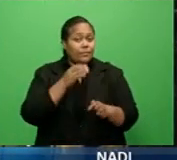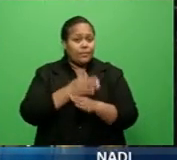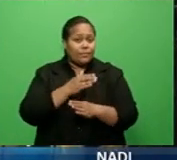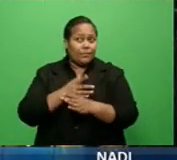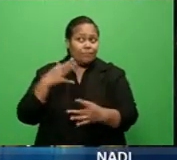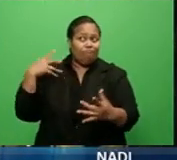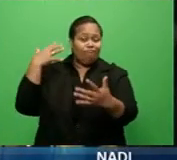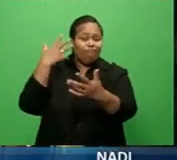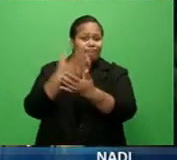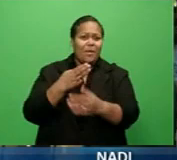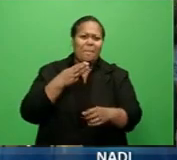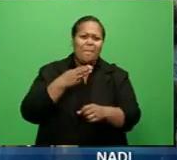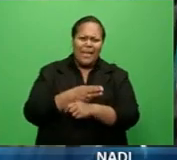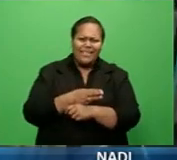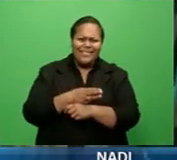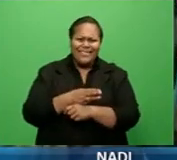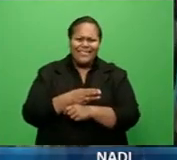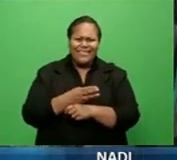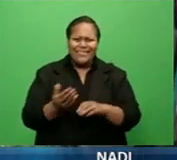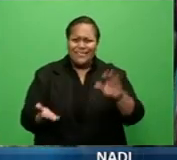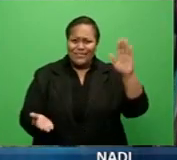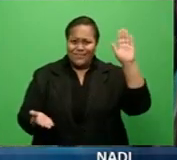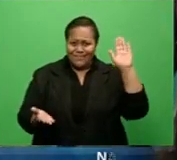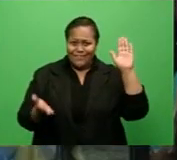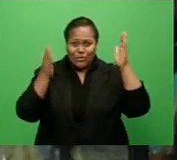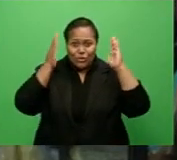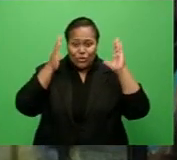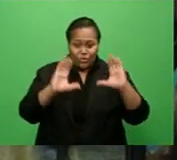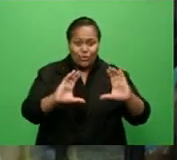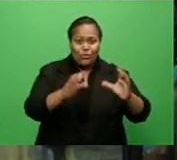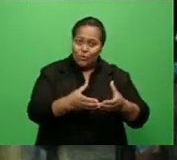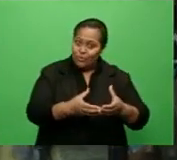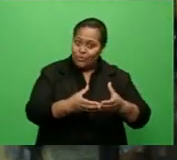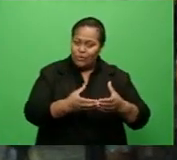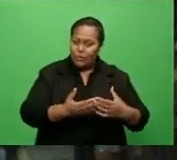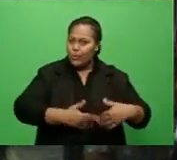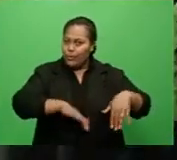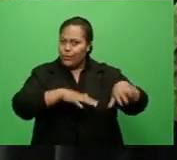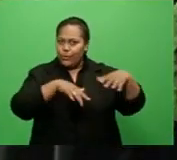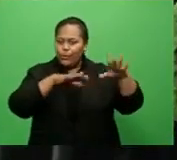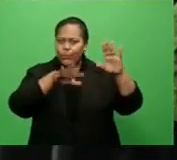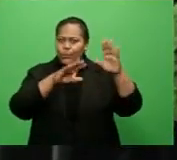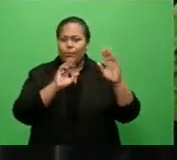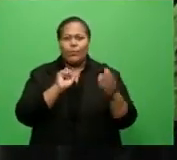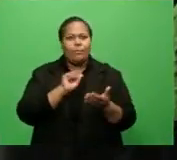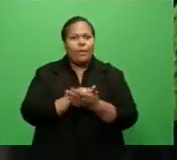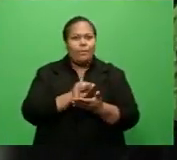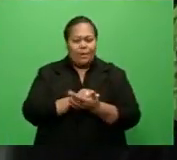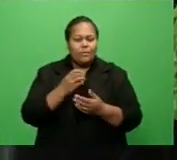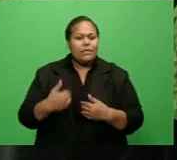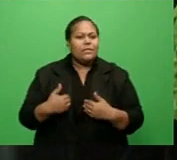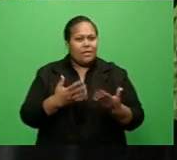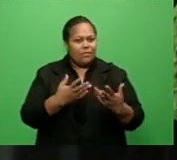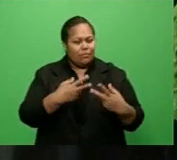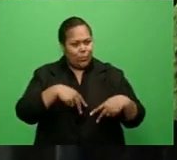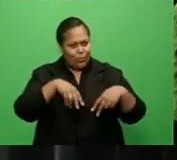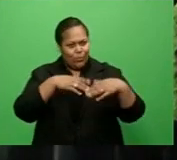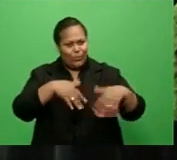months by the TISI Sangam has not gone unnoticed as the organization was given its